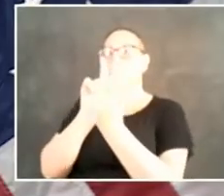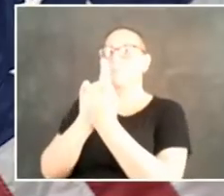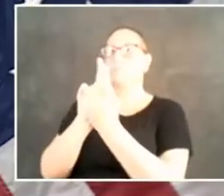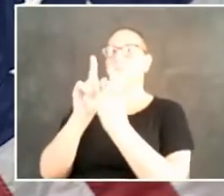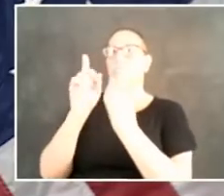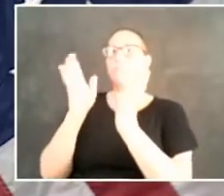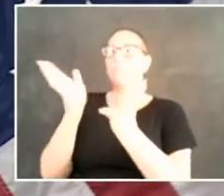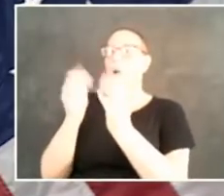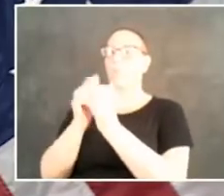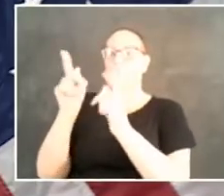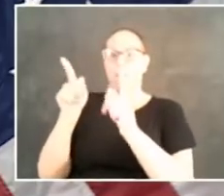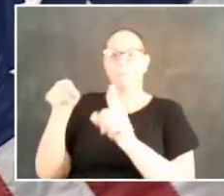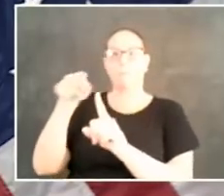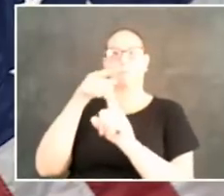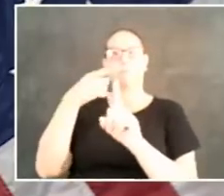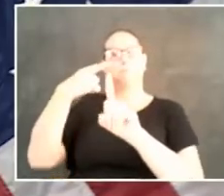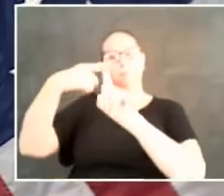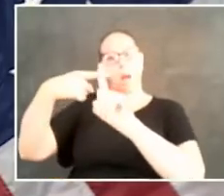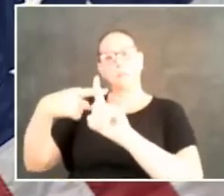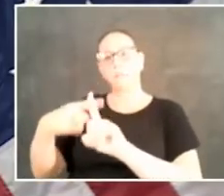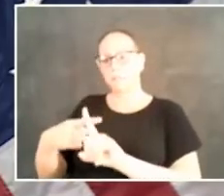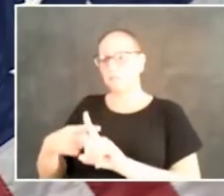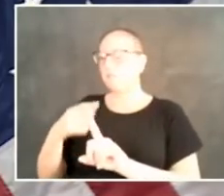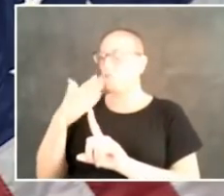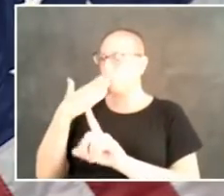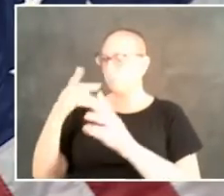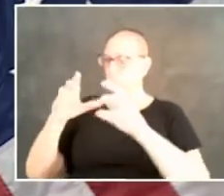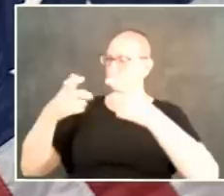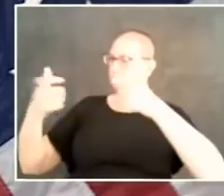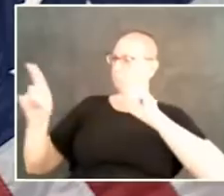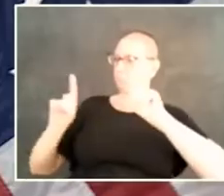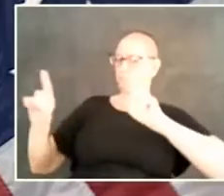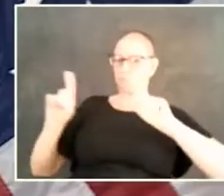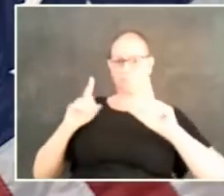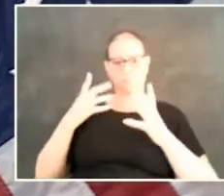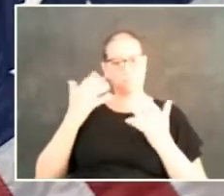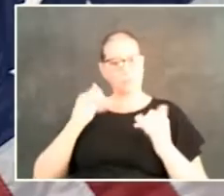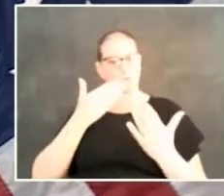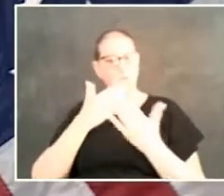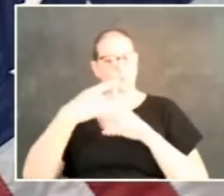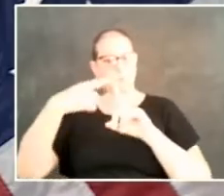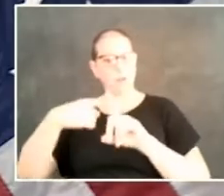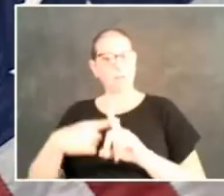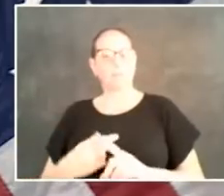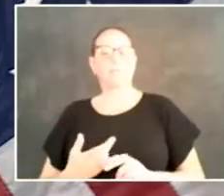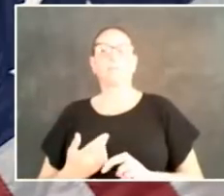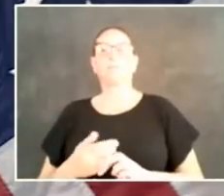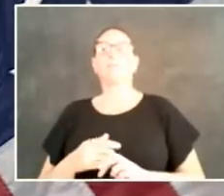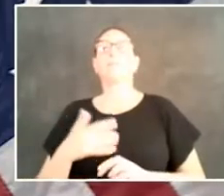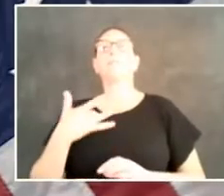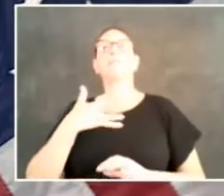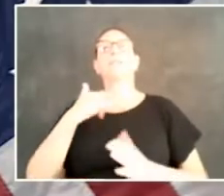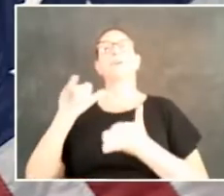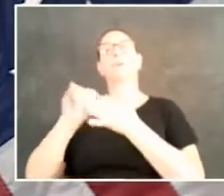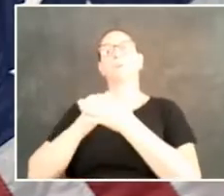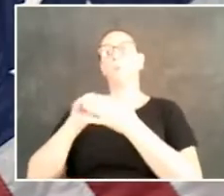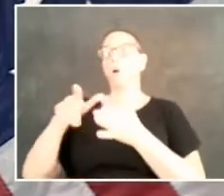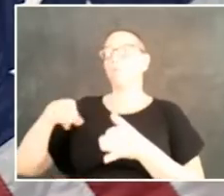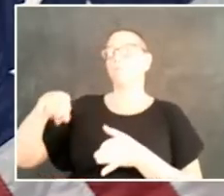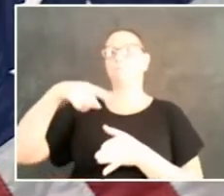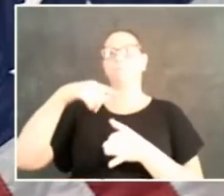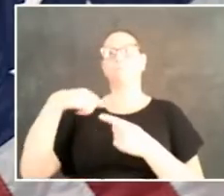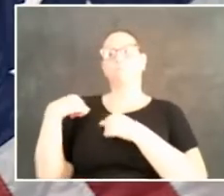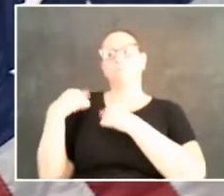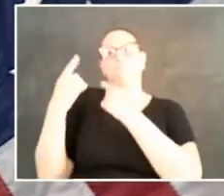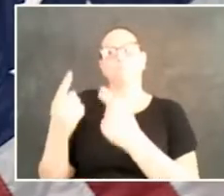New Yorkers are exhibiting extreme patience for the last 2 months. We're going to ask for a little more of it, but we will be out